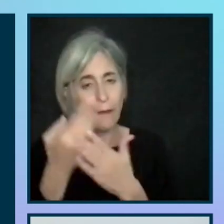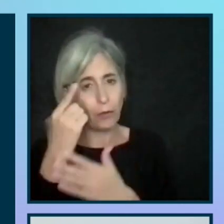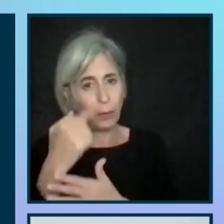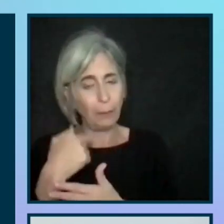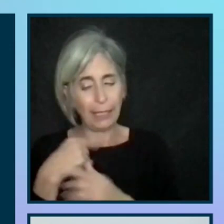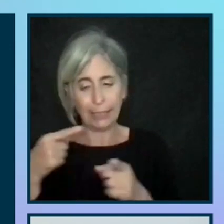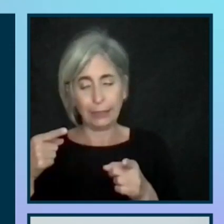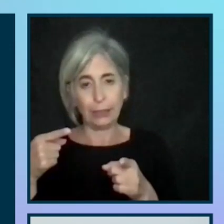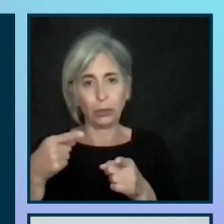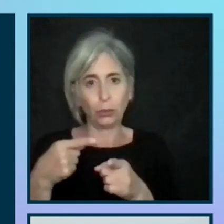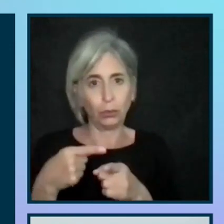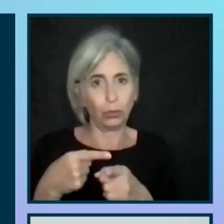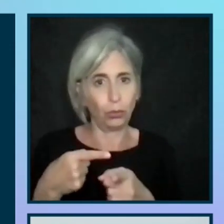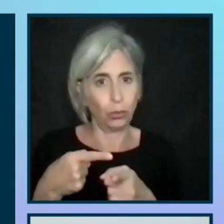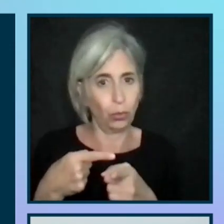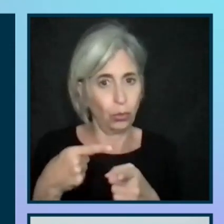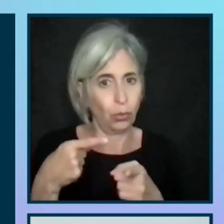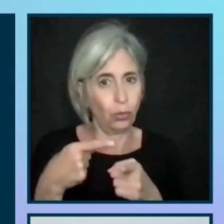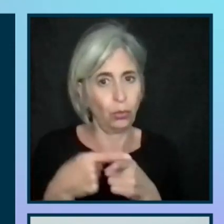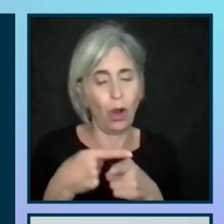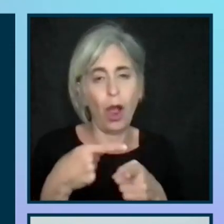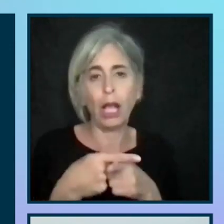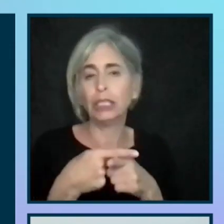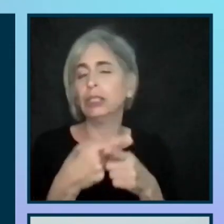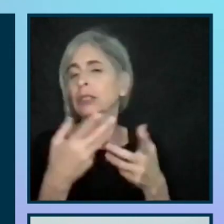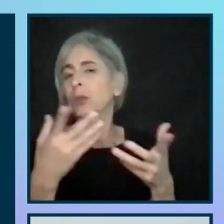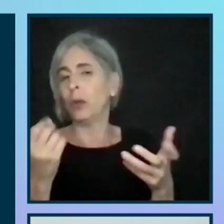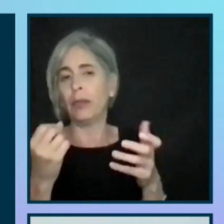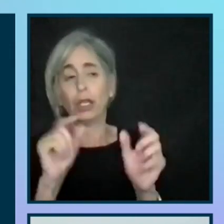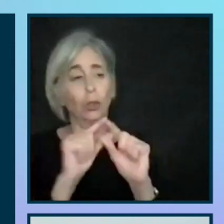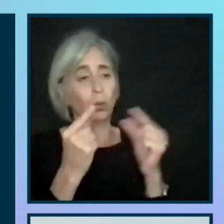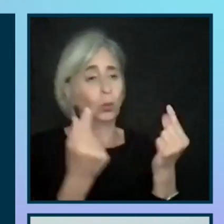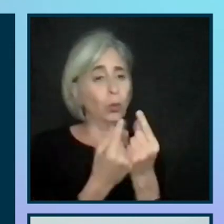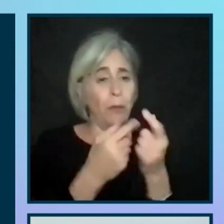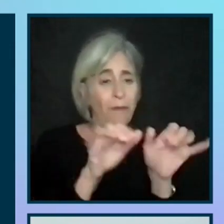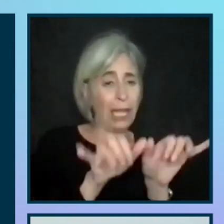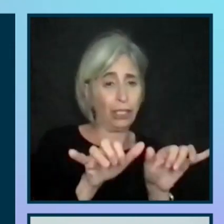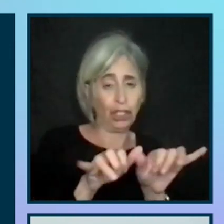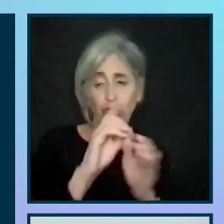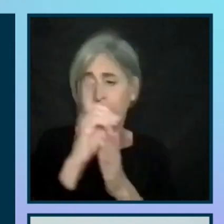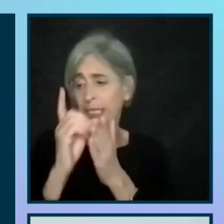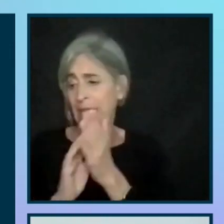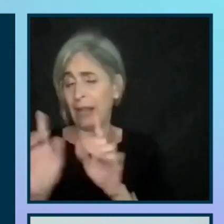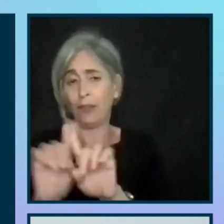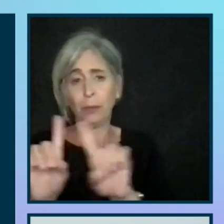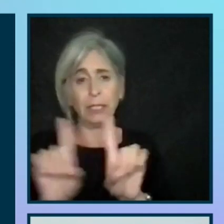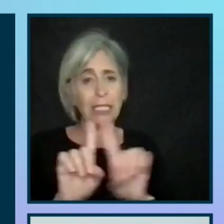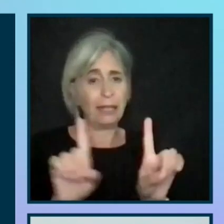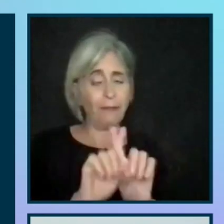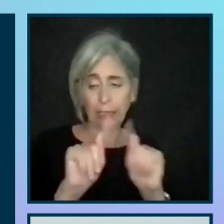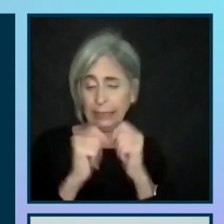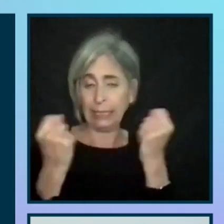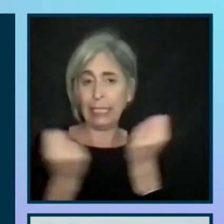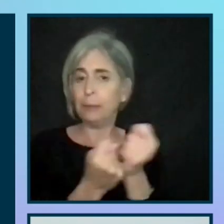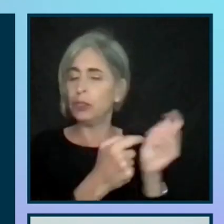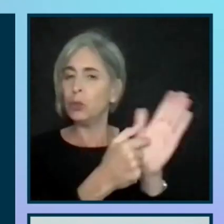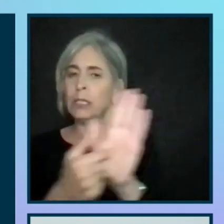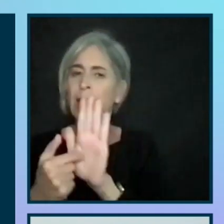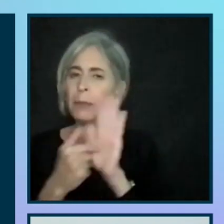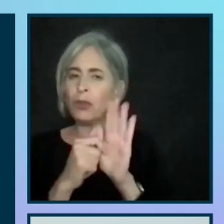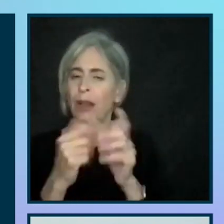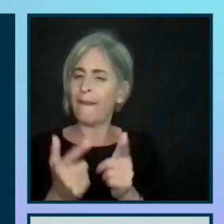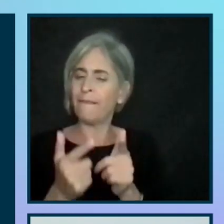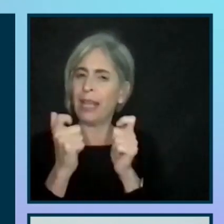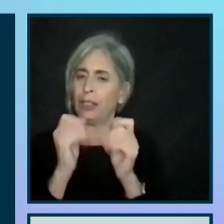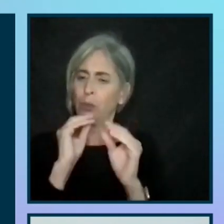bug bash. Bring together a group of people, a group of engineers or designers from different teams to demonstrate how quickly you can